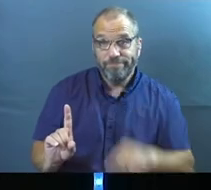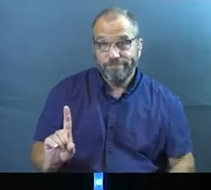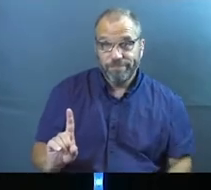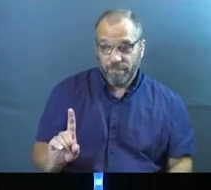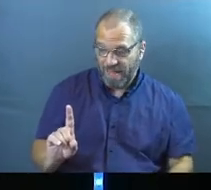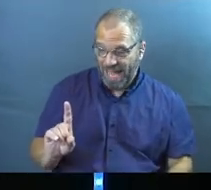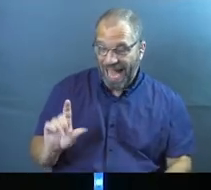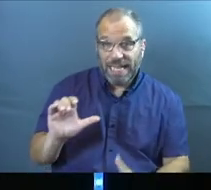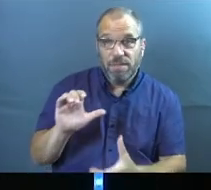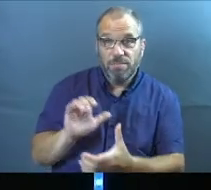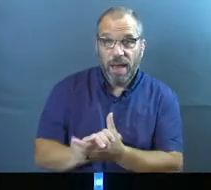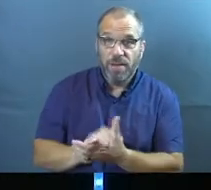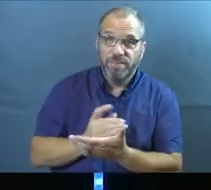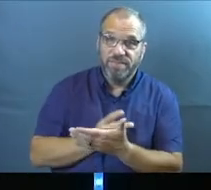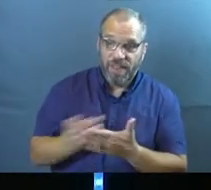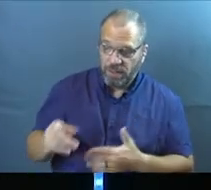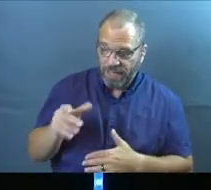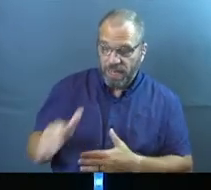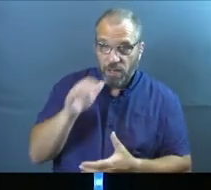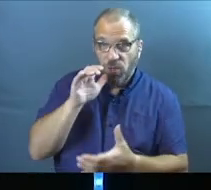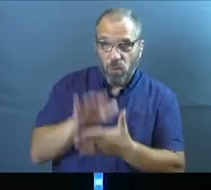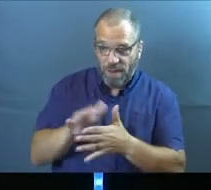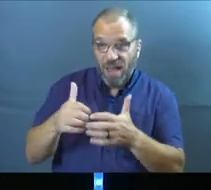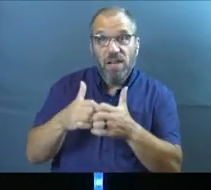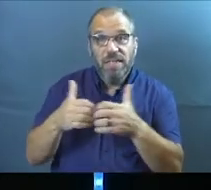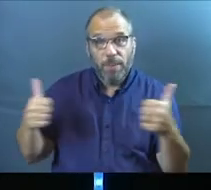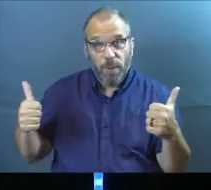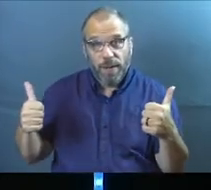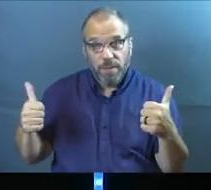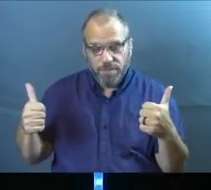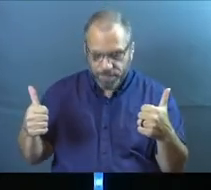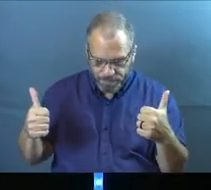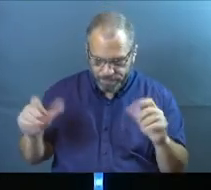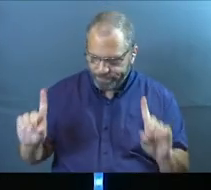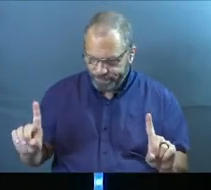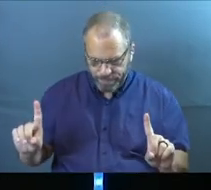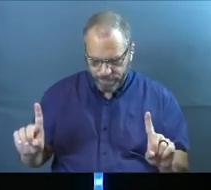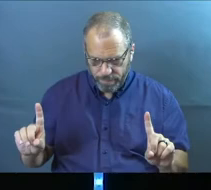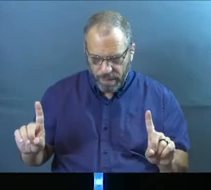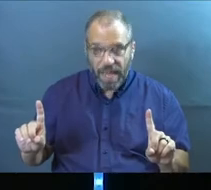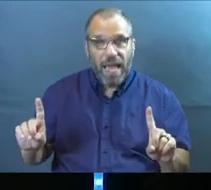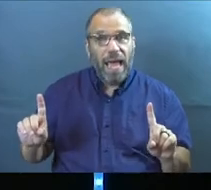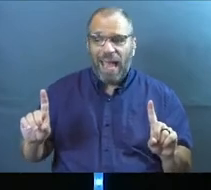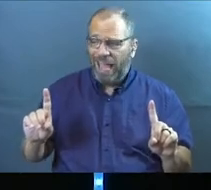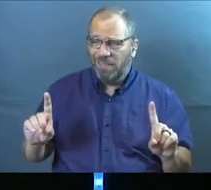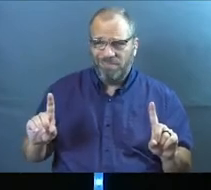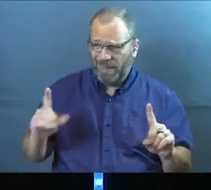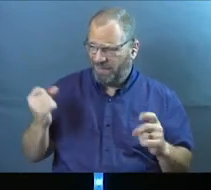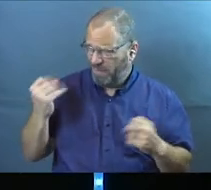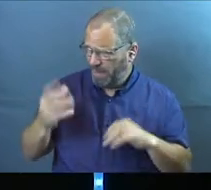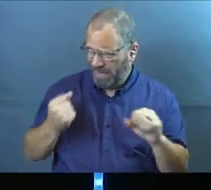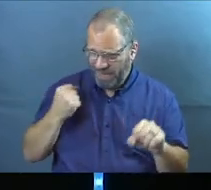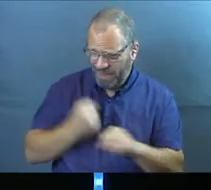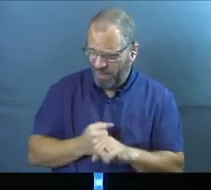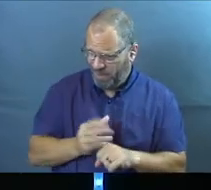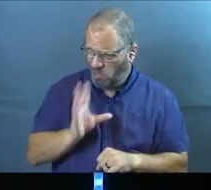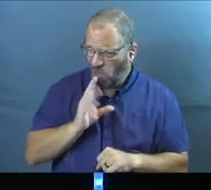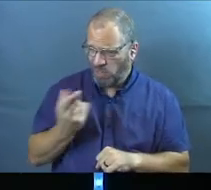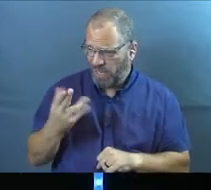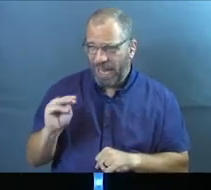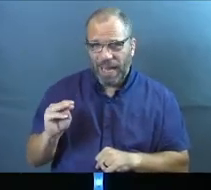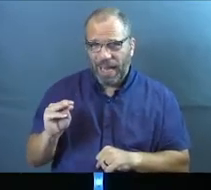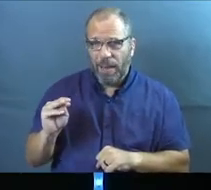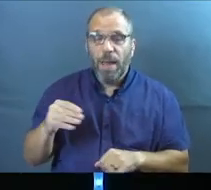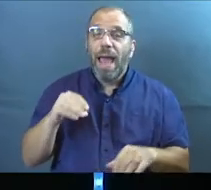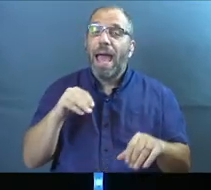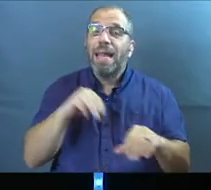and his marriage fell apart, and he and his wife were separated. And I hadn't talked to him in years. And I